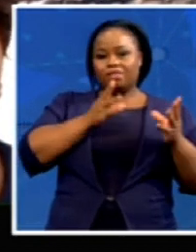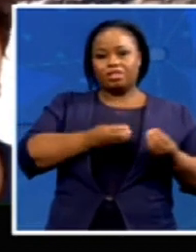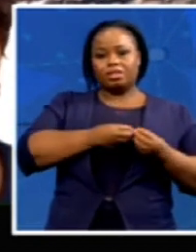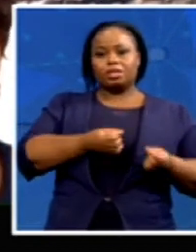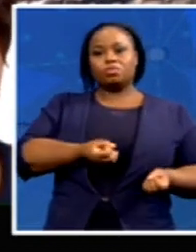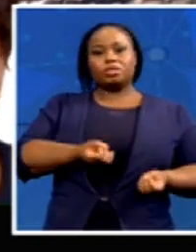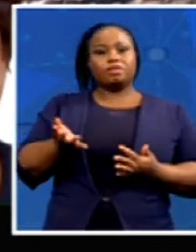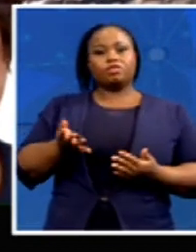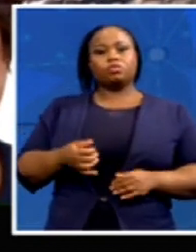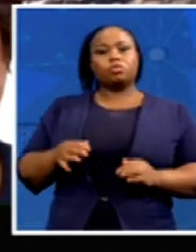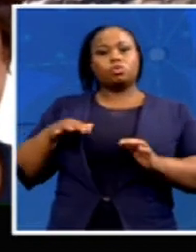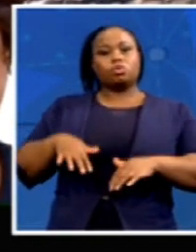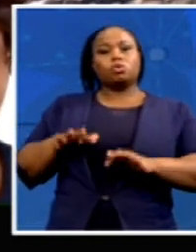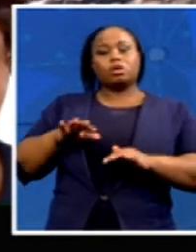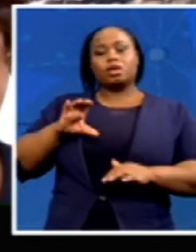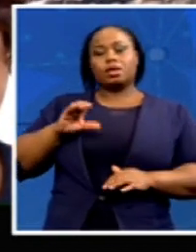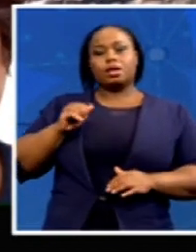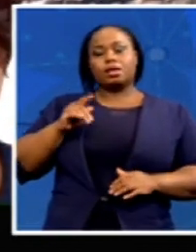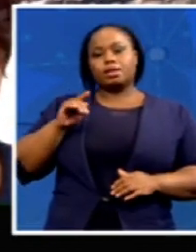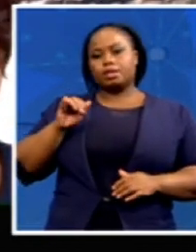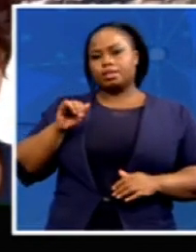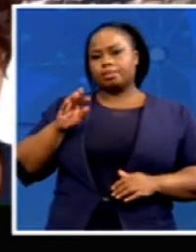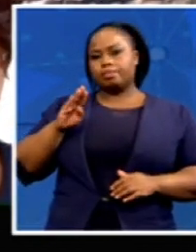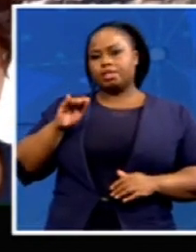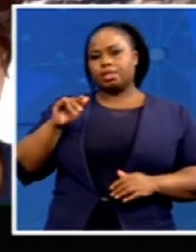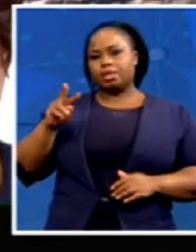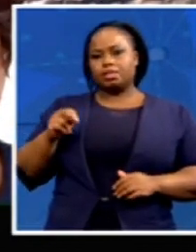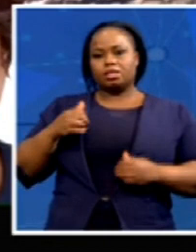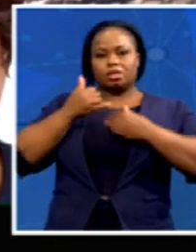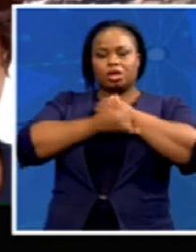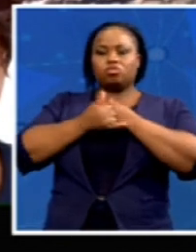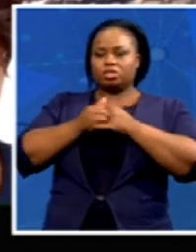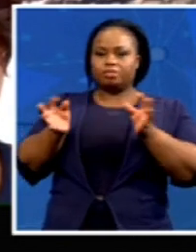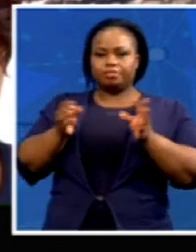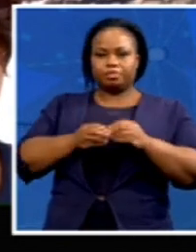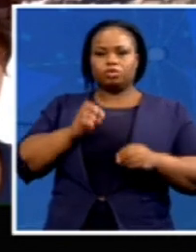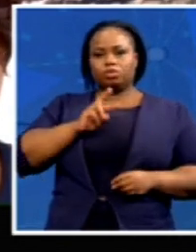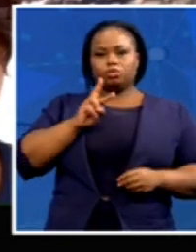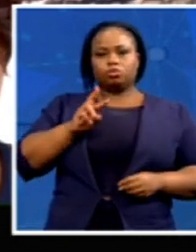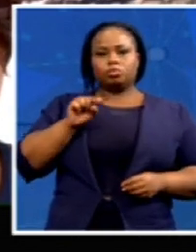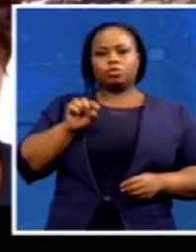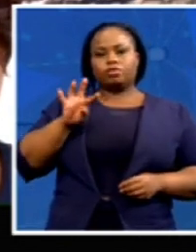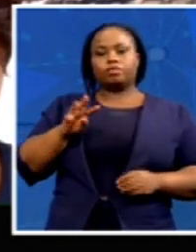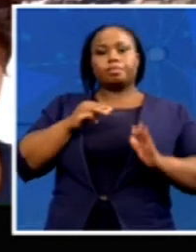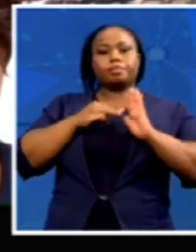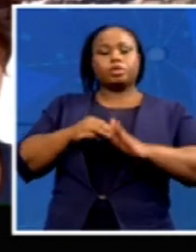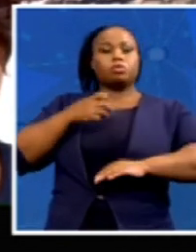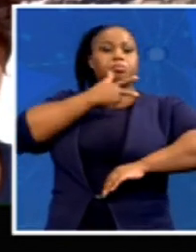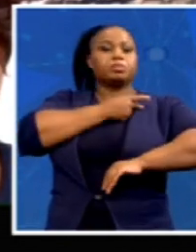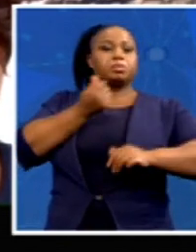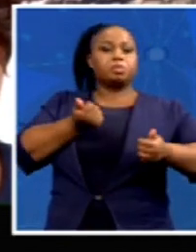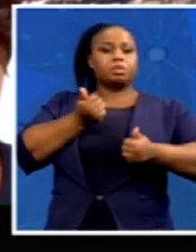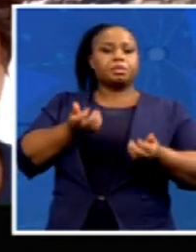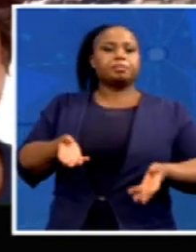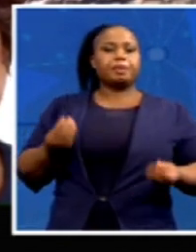brings the number up to 22.4 million doses of vaccines that have been acquired through and distributed through the